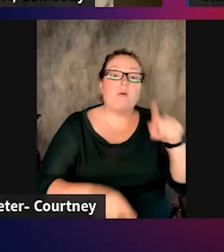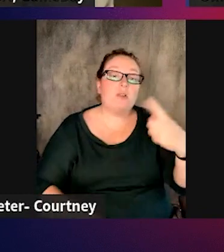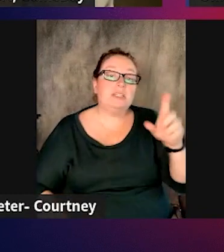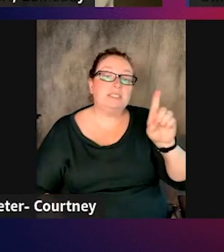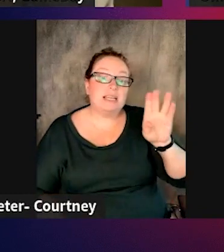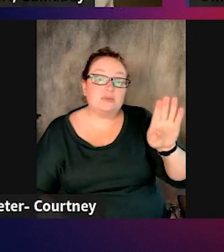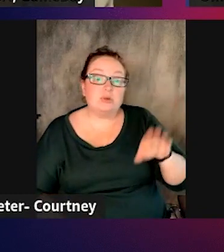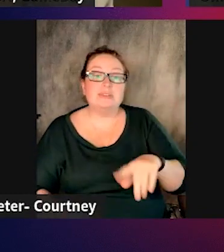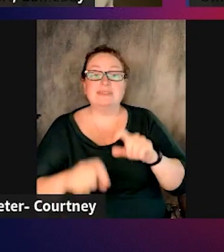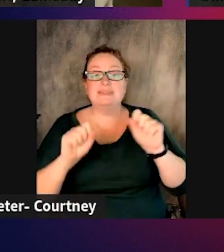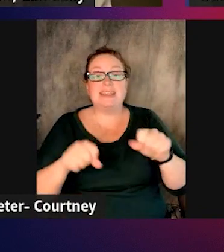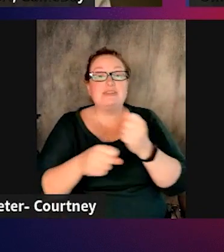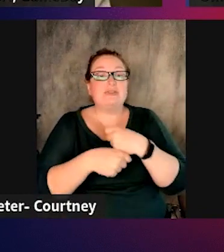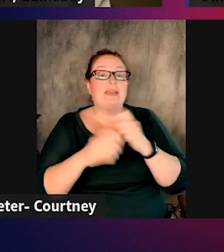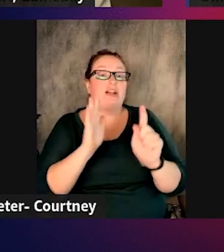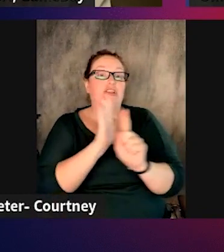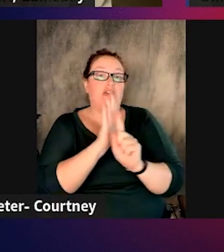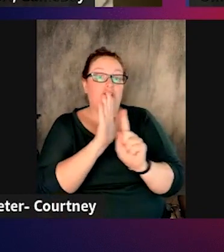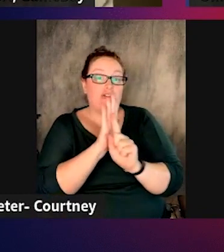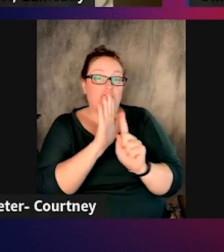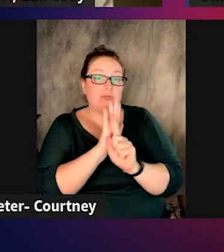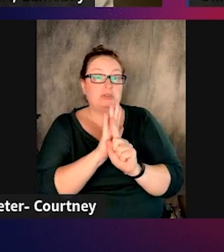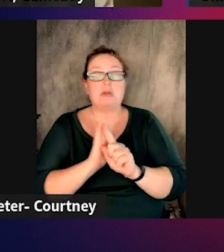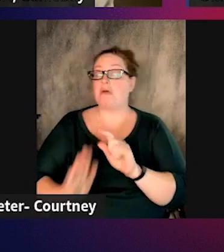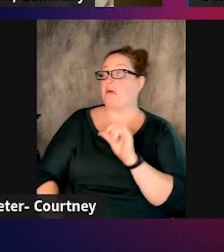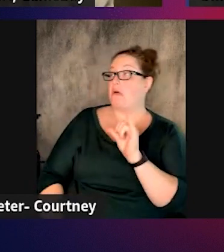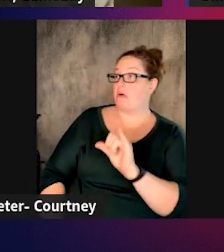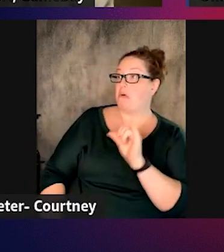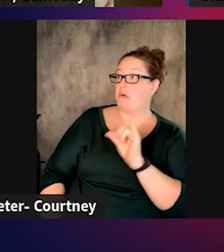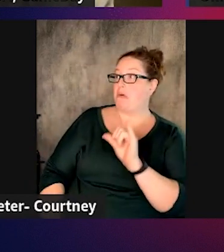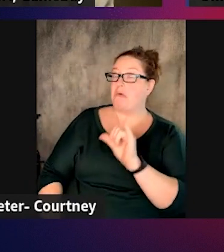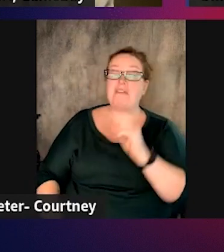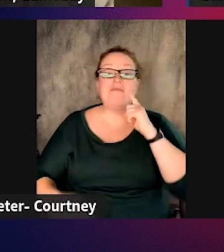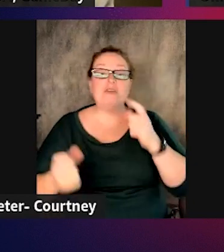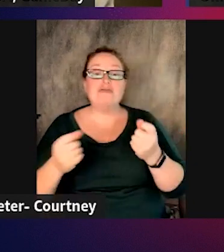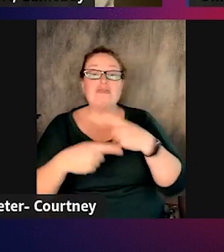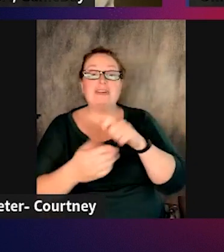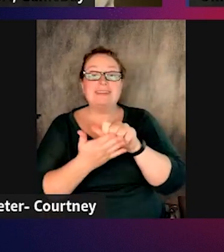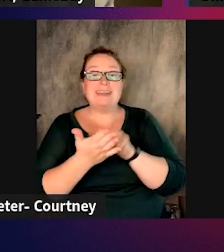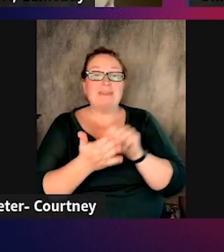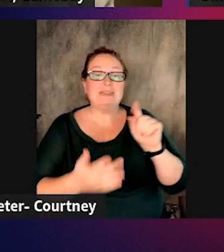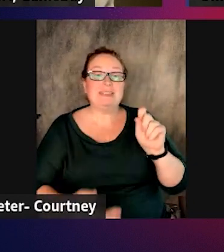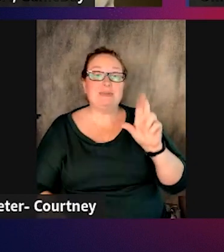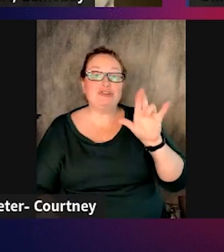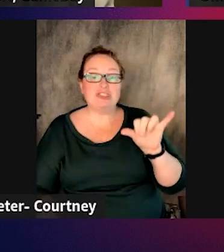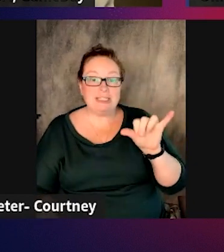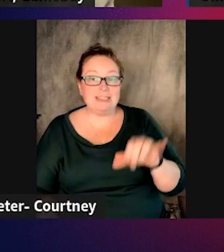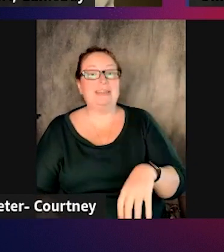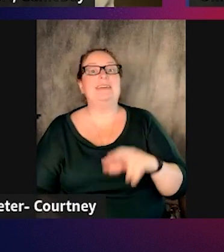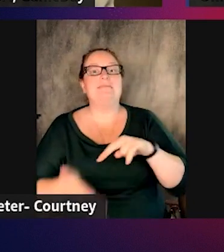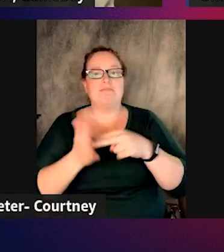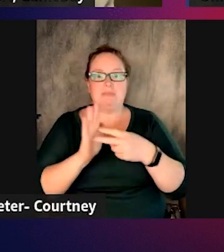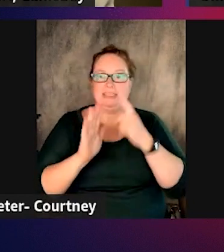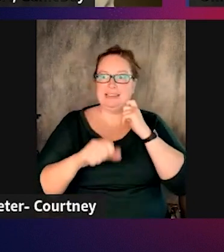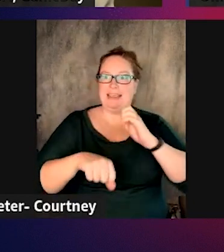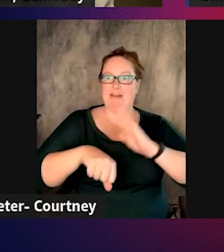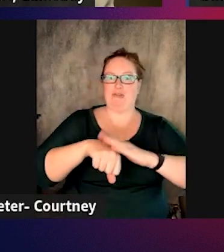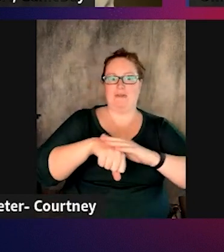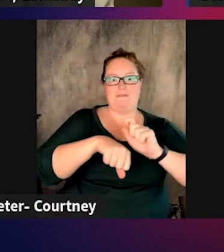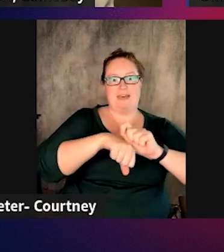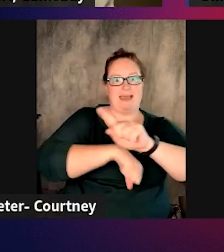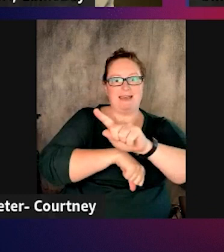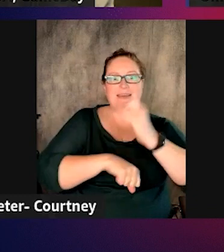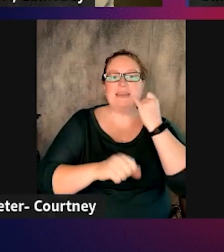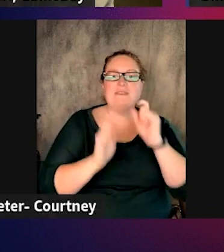create alarms on top of their cross-account telemetry. So by this way, the monitoring account is going to be able to notify if an alarm